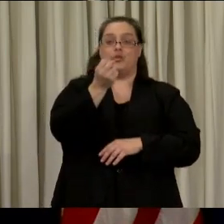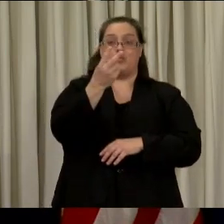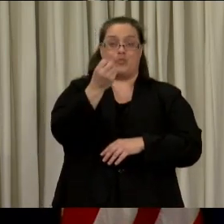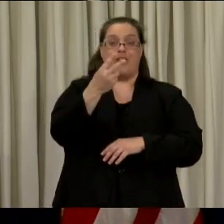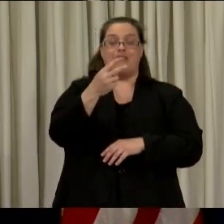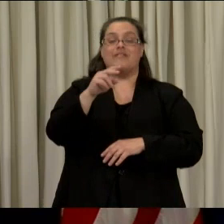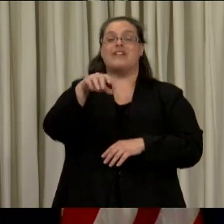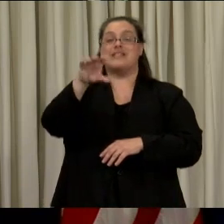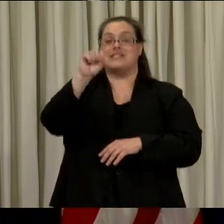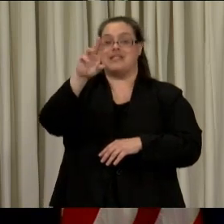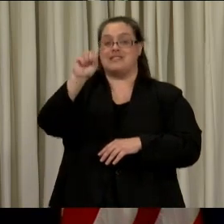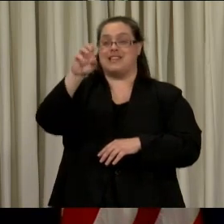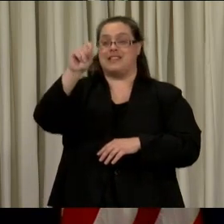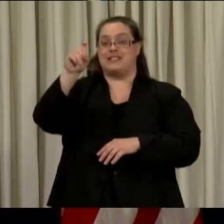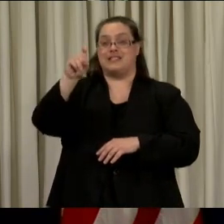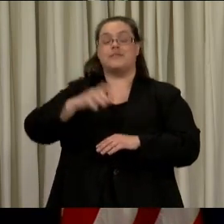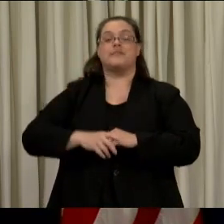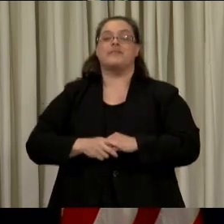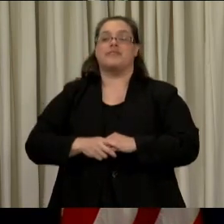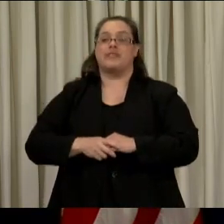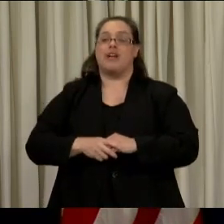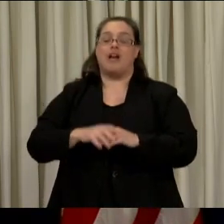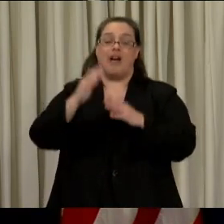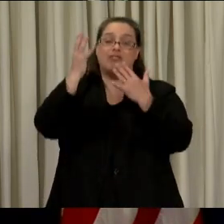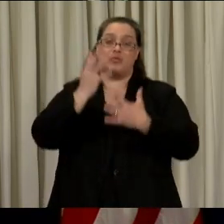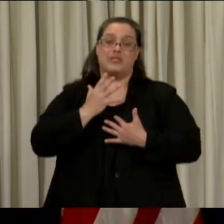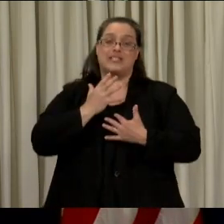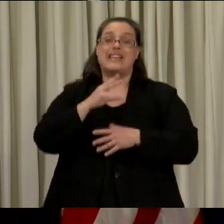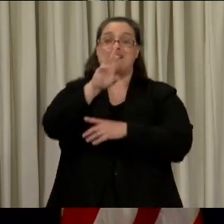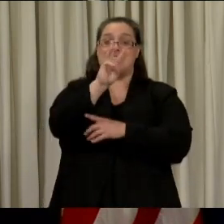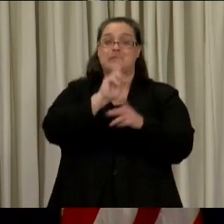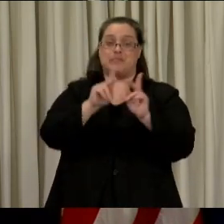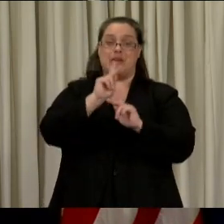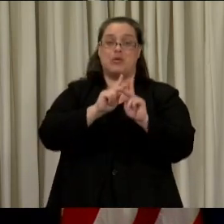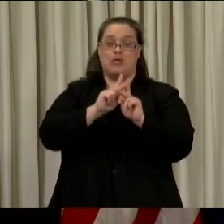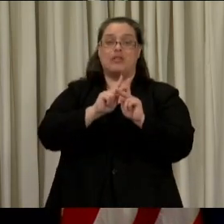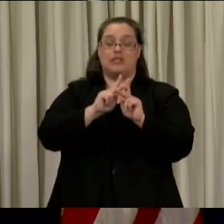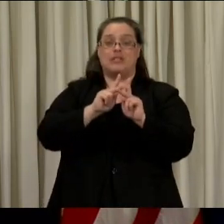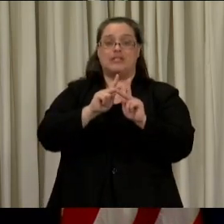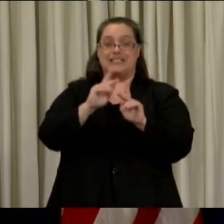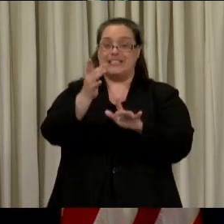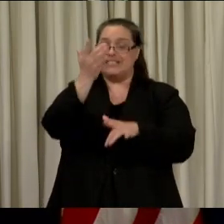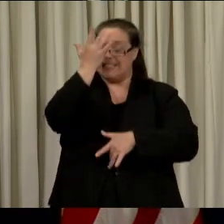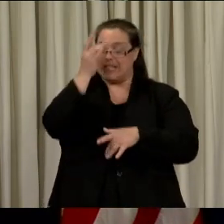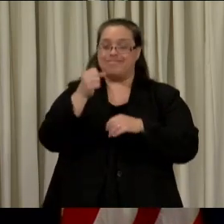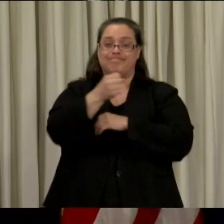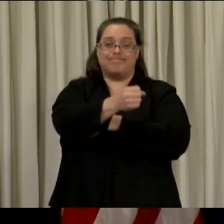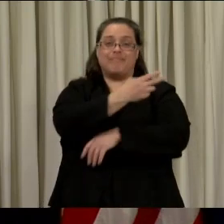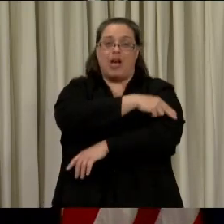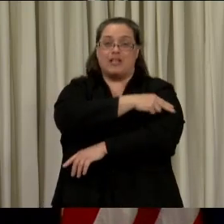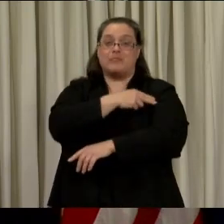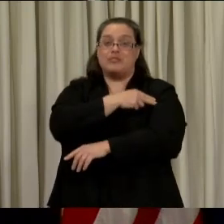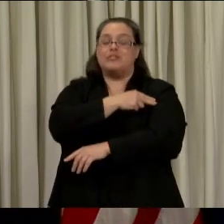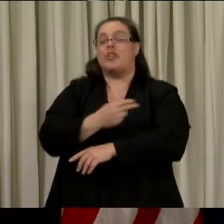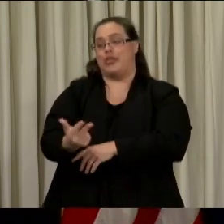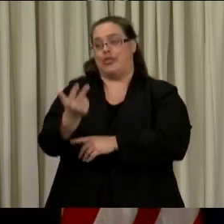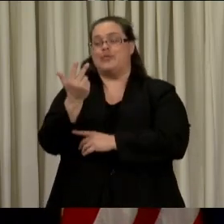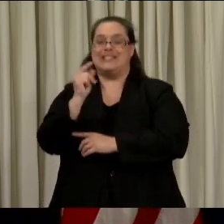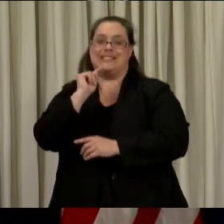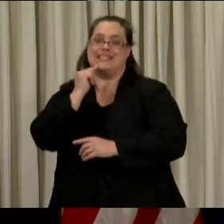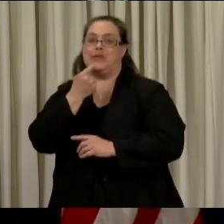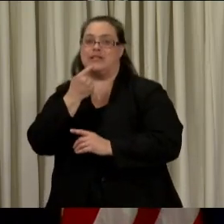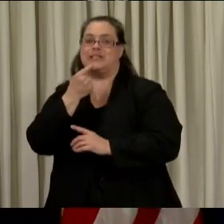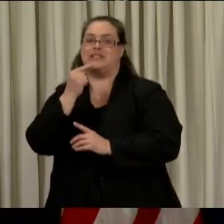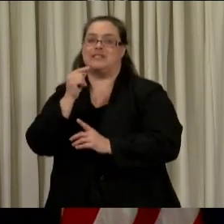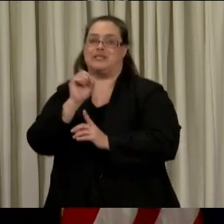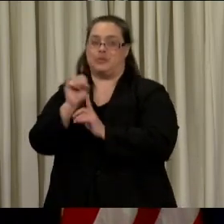hospitalized statewide, including 3 in critical condition. As the governor said, the more the coronavirus spreads, the tighter the